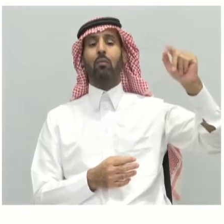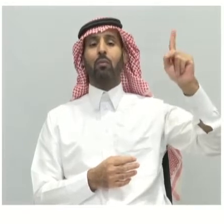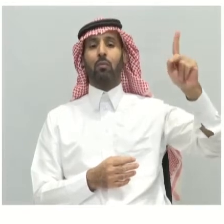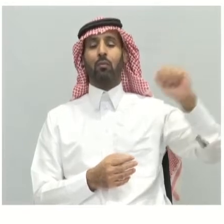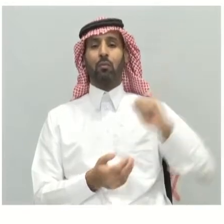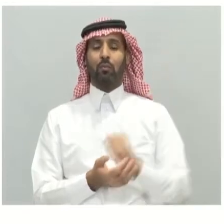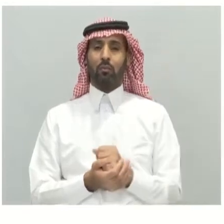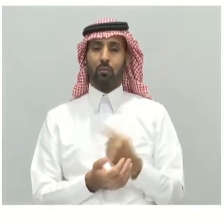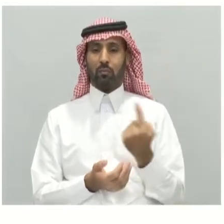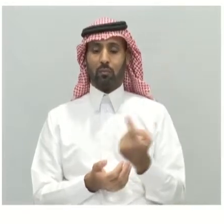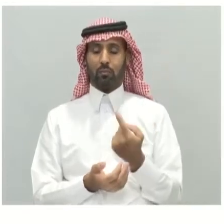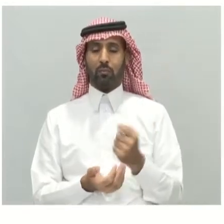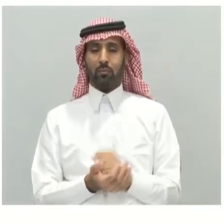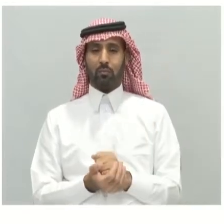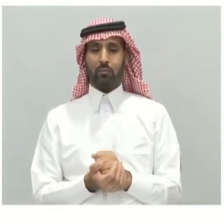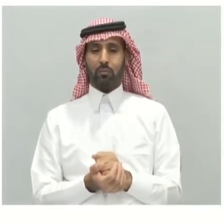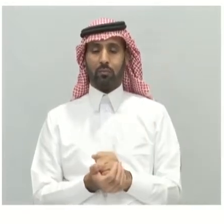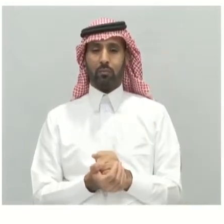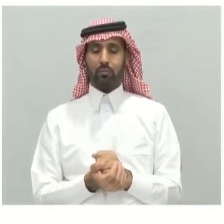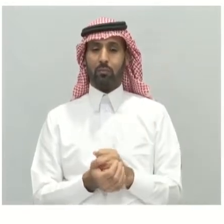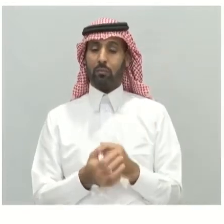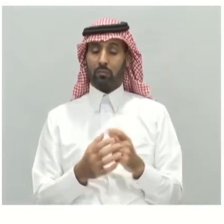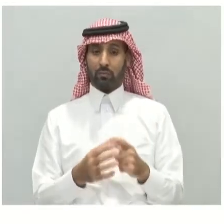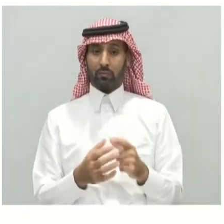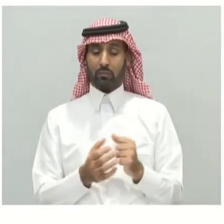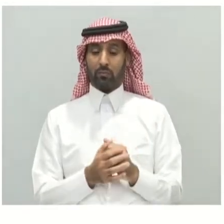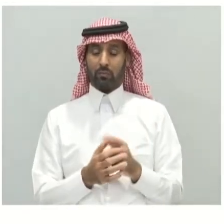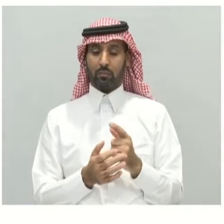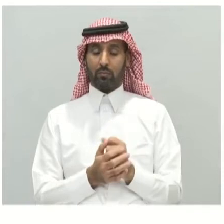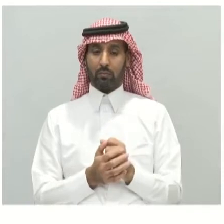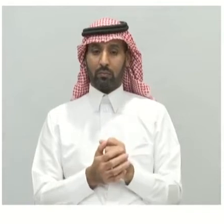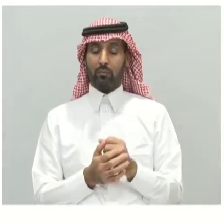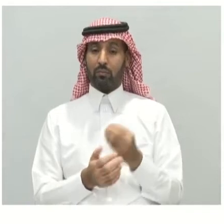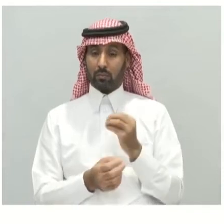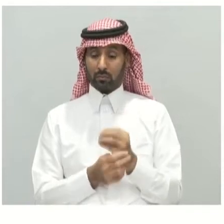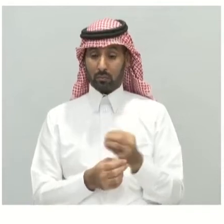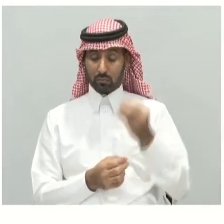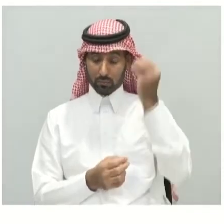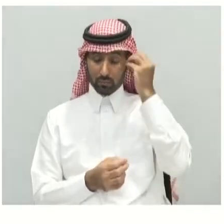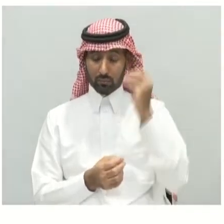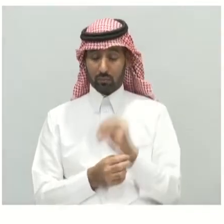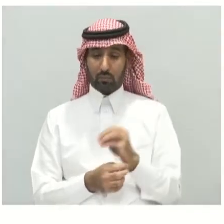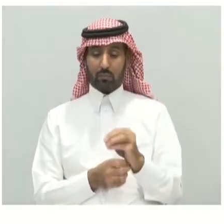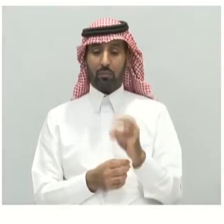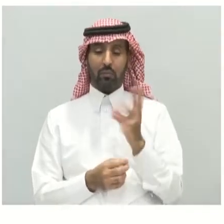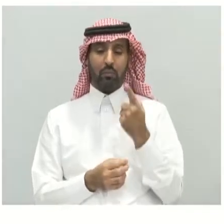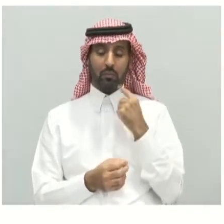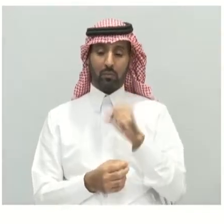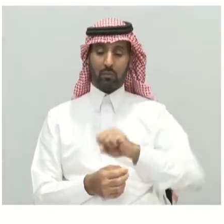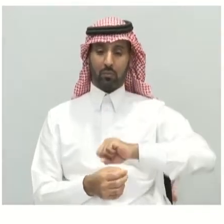was called the Lions. He was educated in private school.